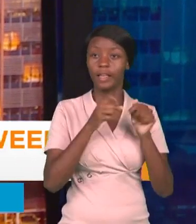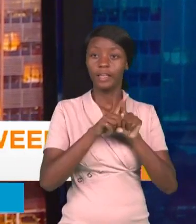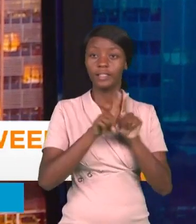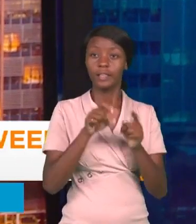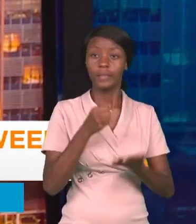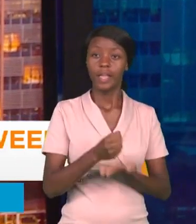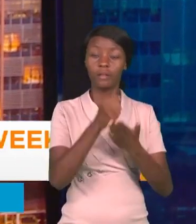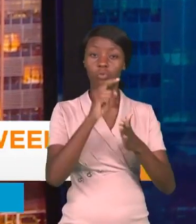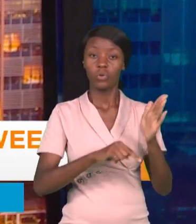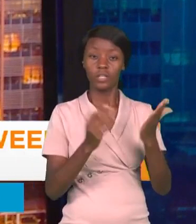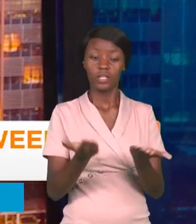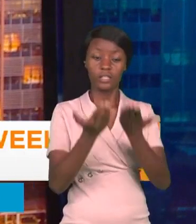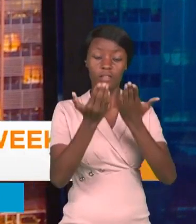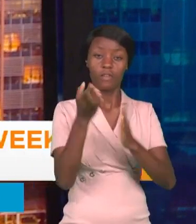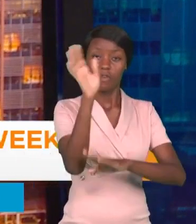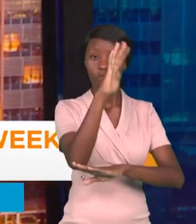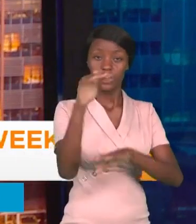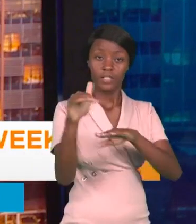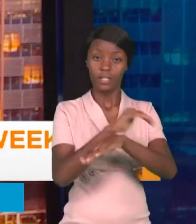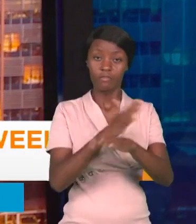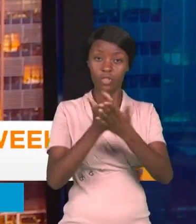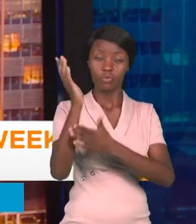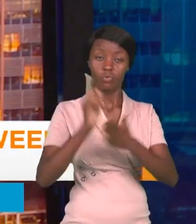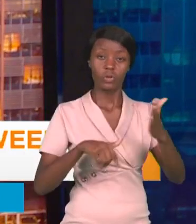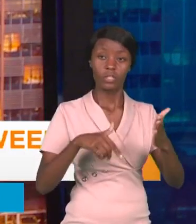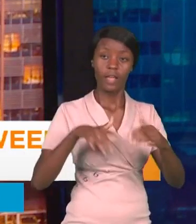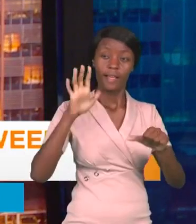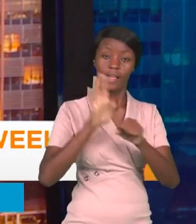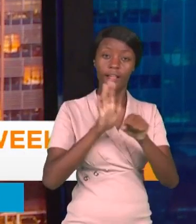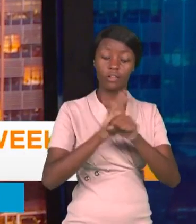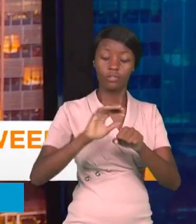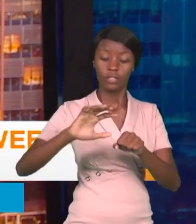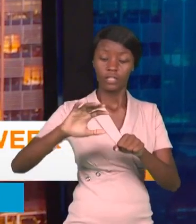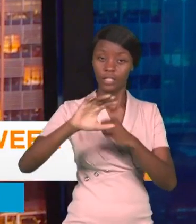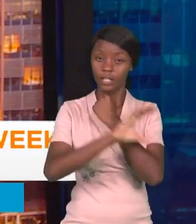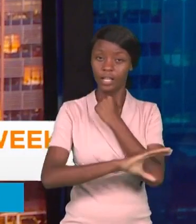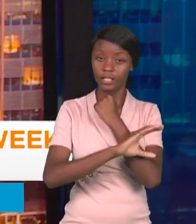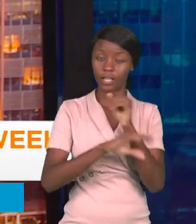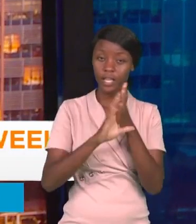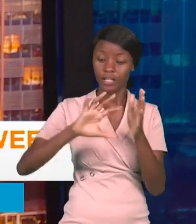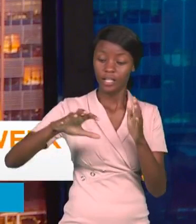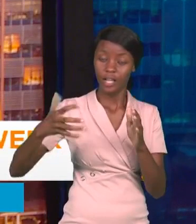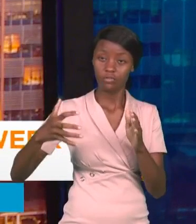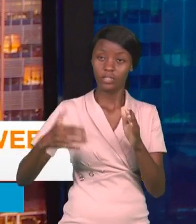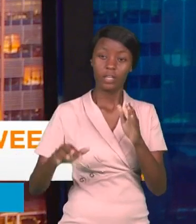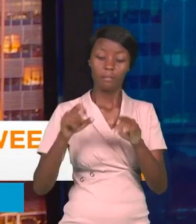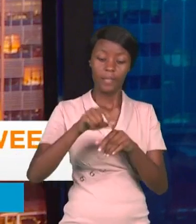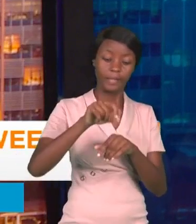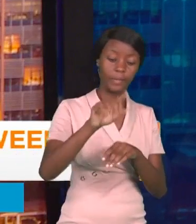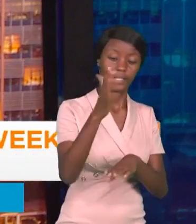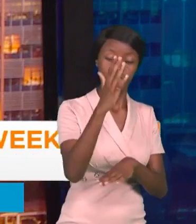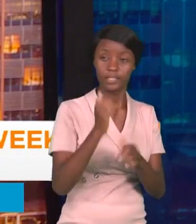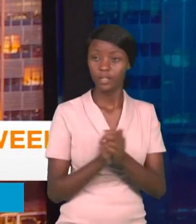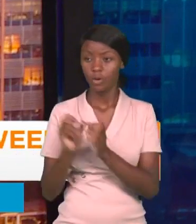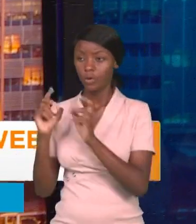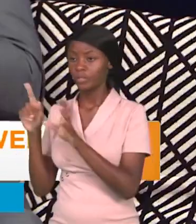helping in increasing the forest cover through our massive county and countrywide tree planting expeditions. Okay, so